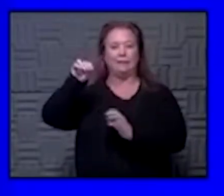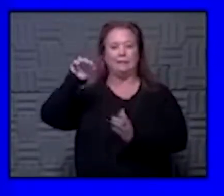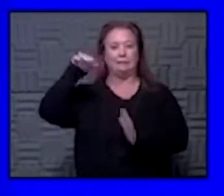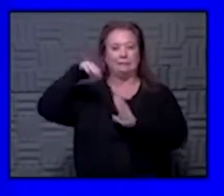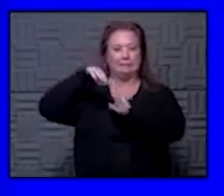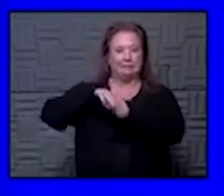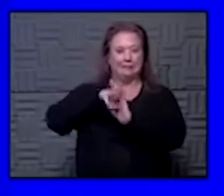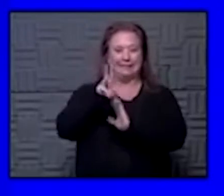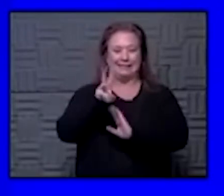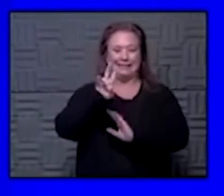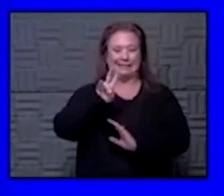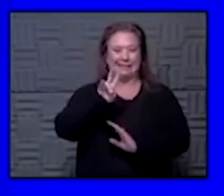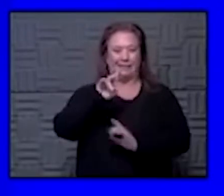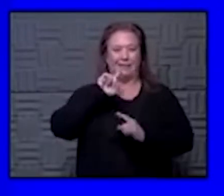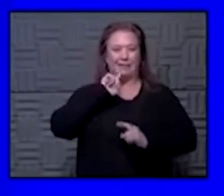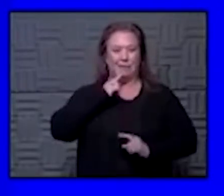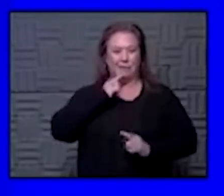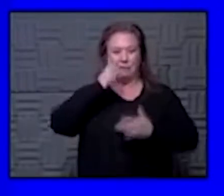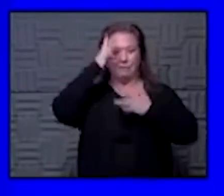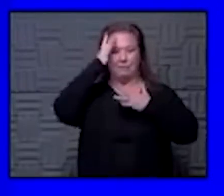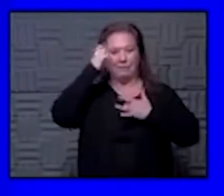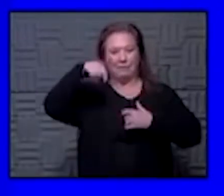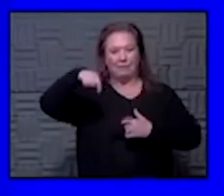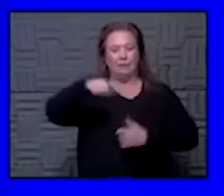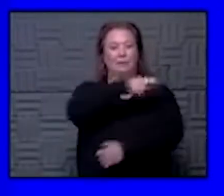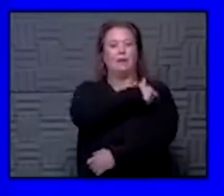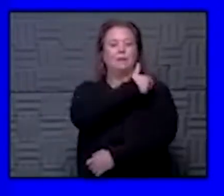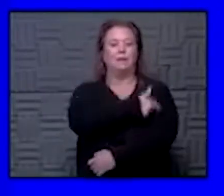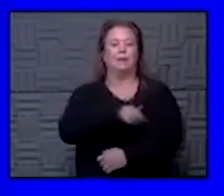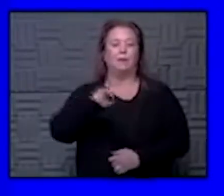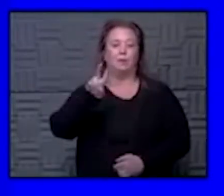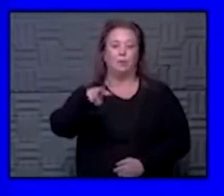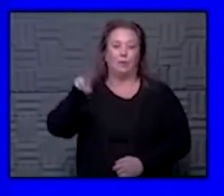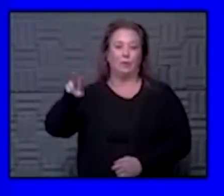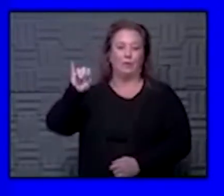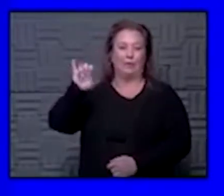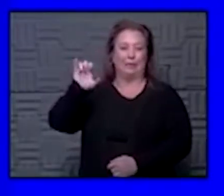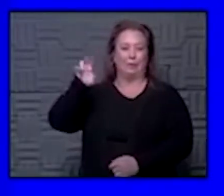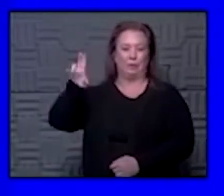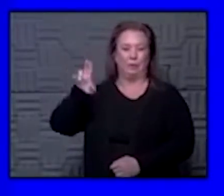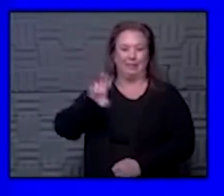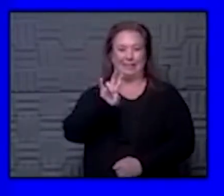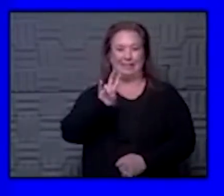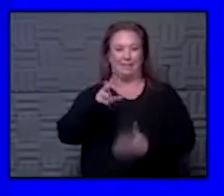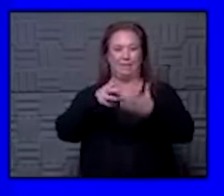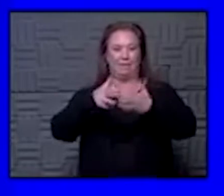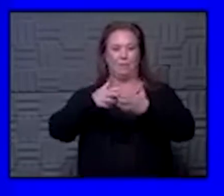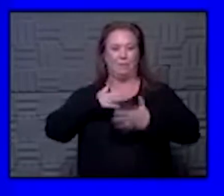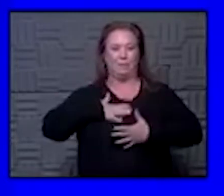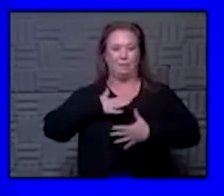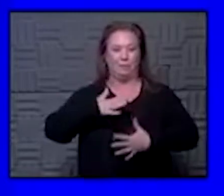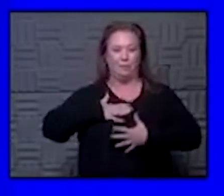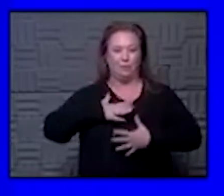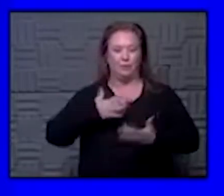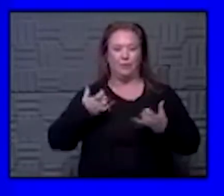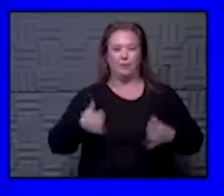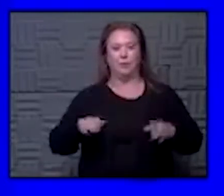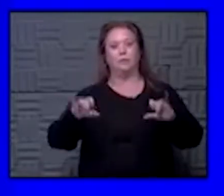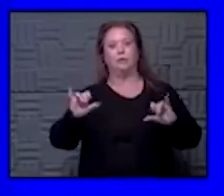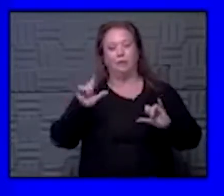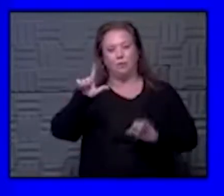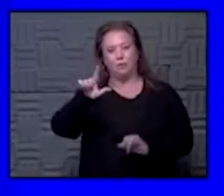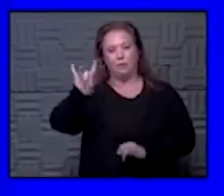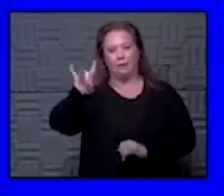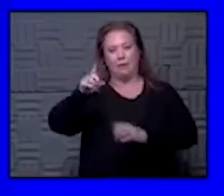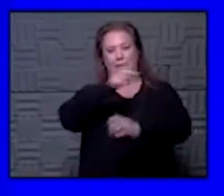to 67 acute infections in the hospital, with 22 of those in the ICU and 7 on the ventilator. We still do have